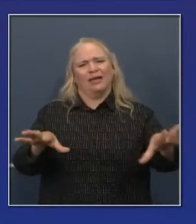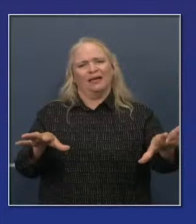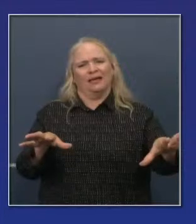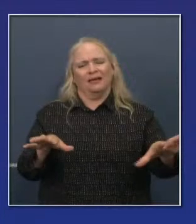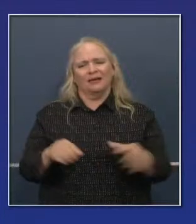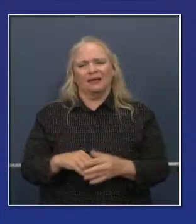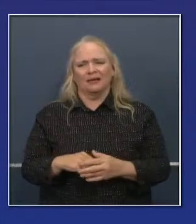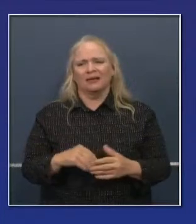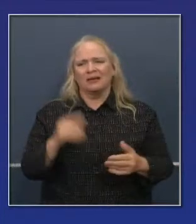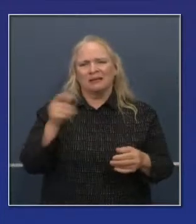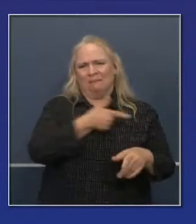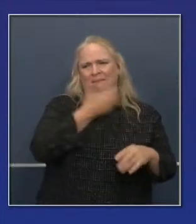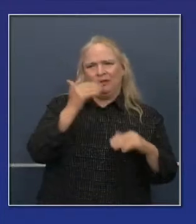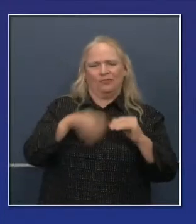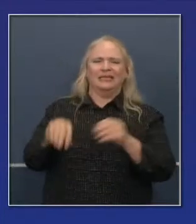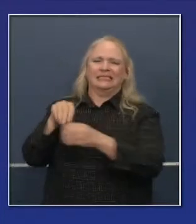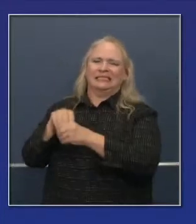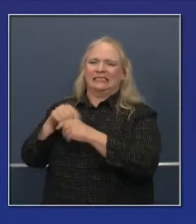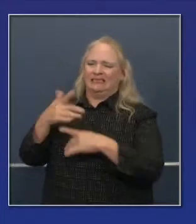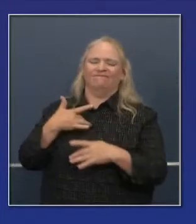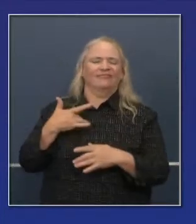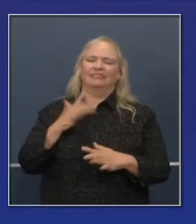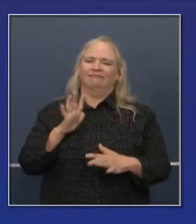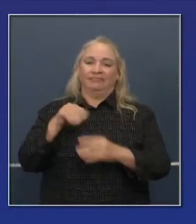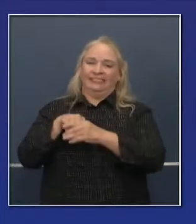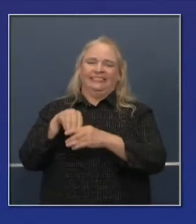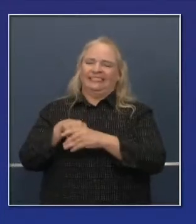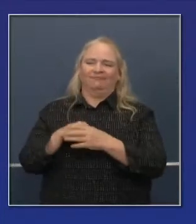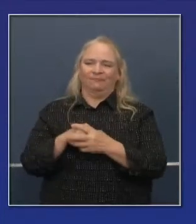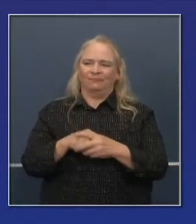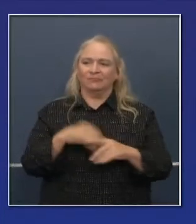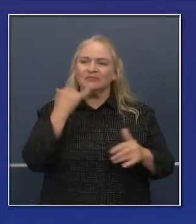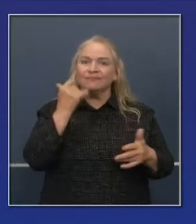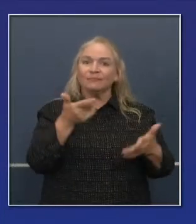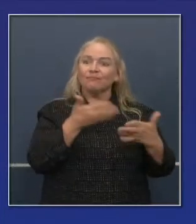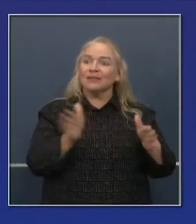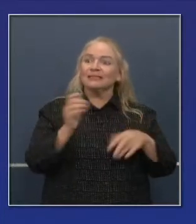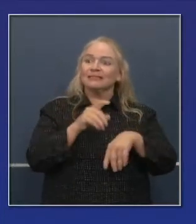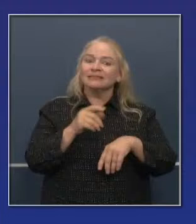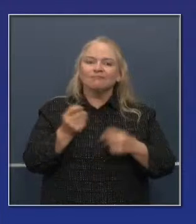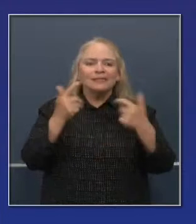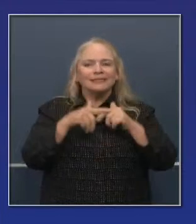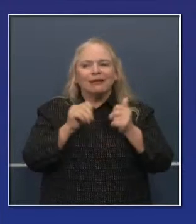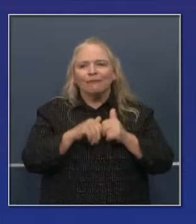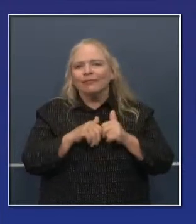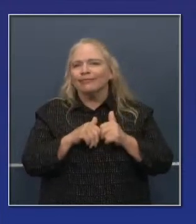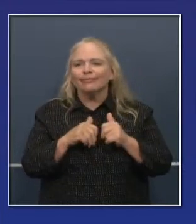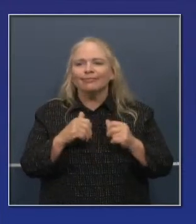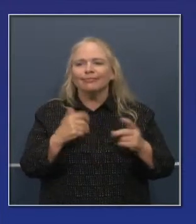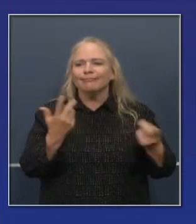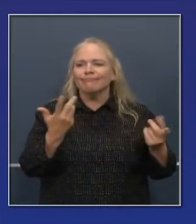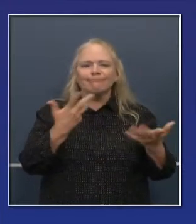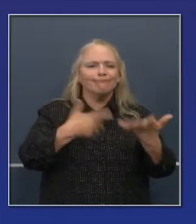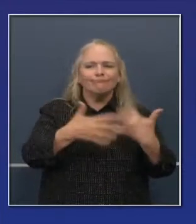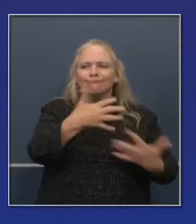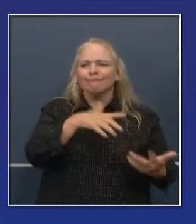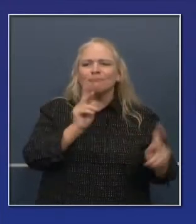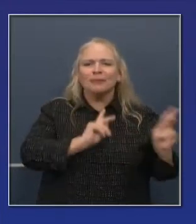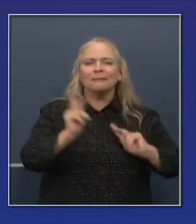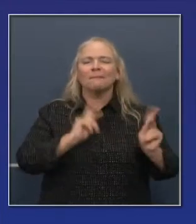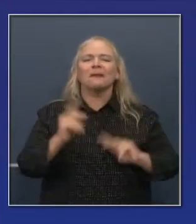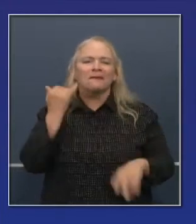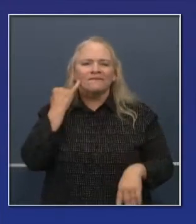than mixing with individuals for an extended period of time, cohorts for an extended period of time inside where you don't have the